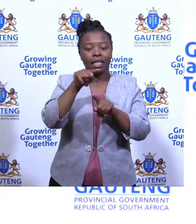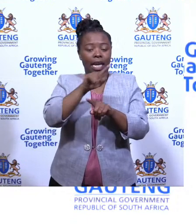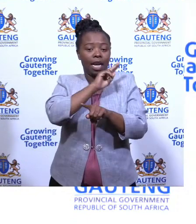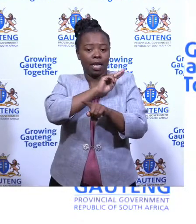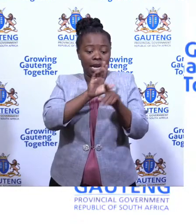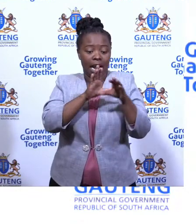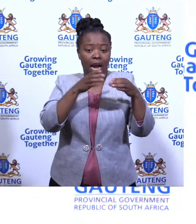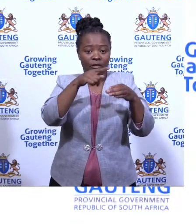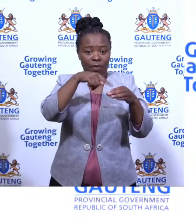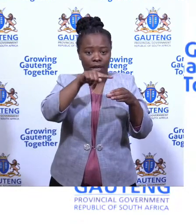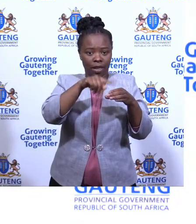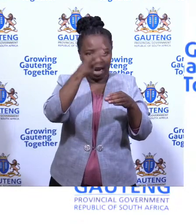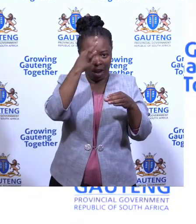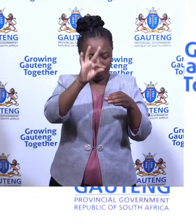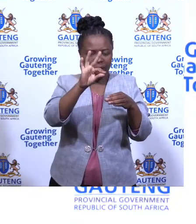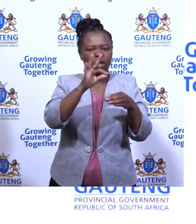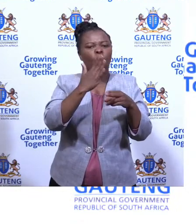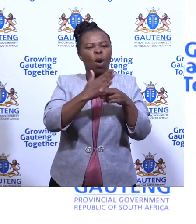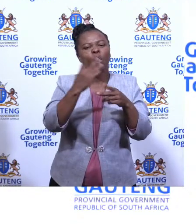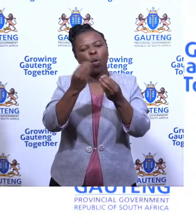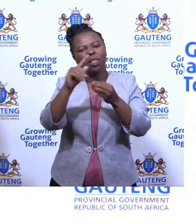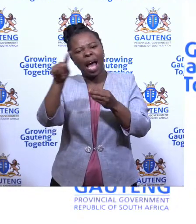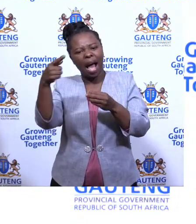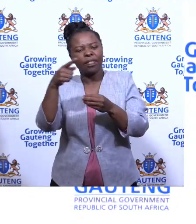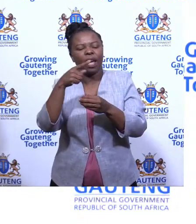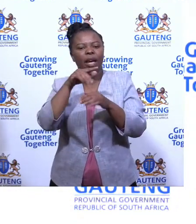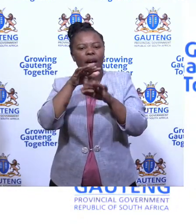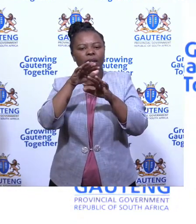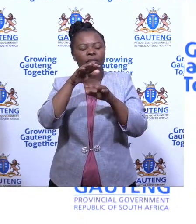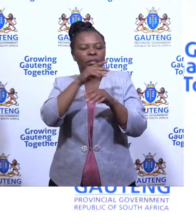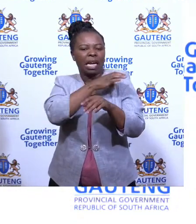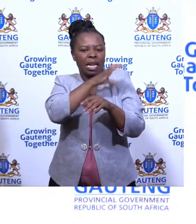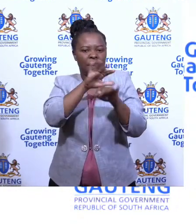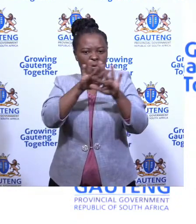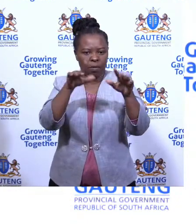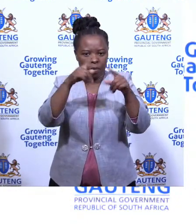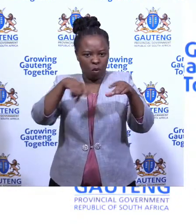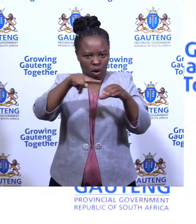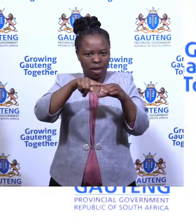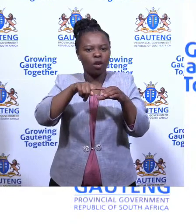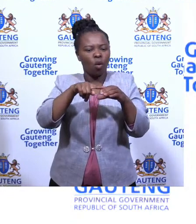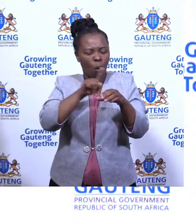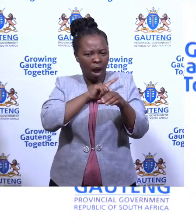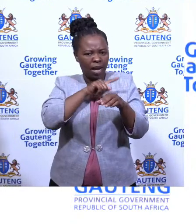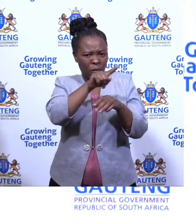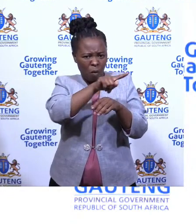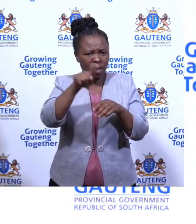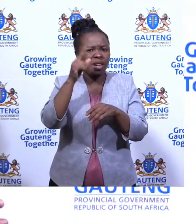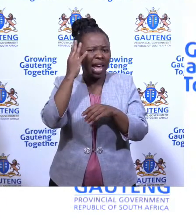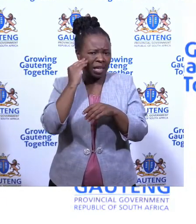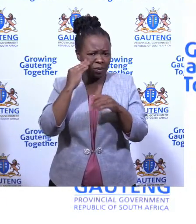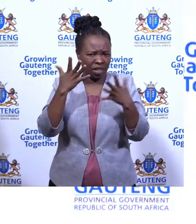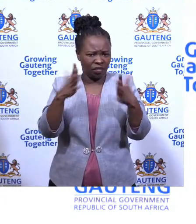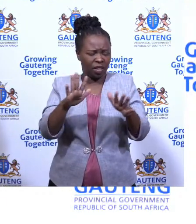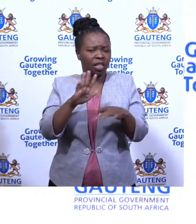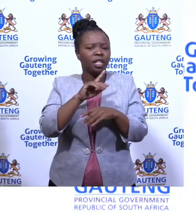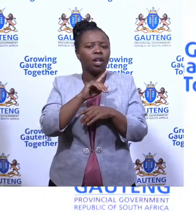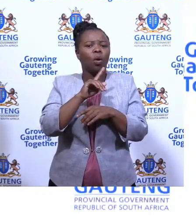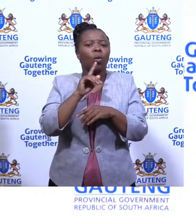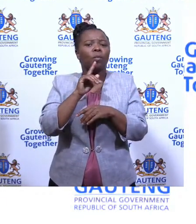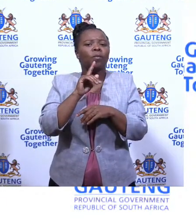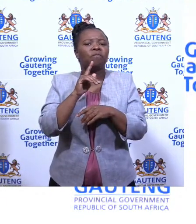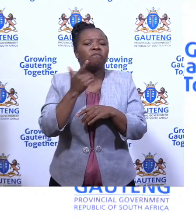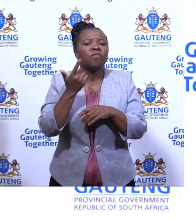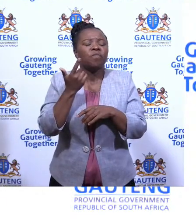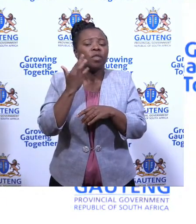clinician herself, working with other clinicians. They often experience it when the beds are